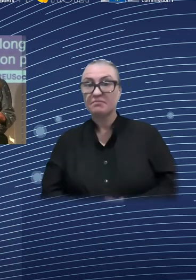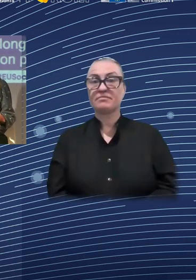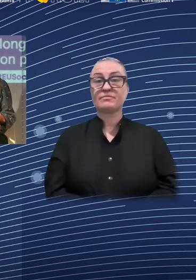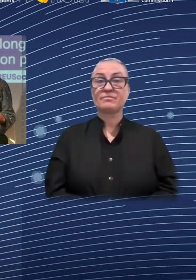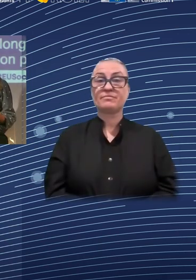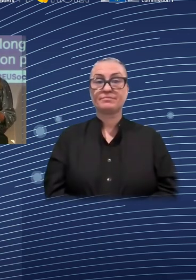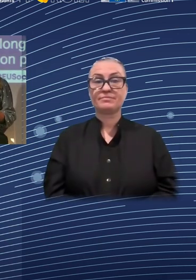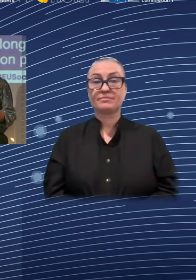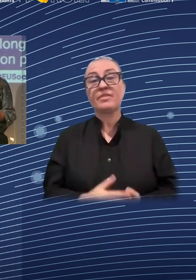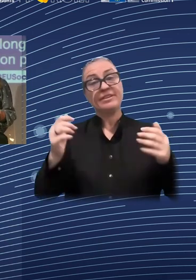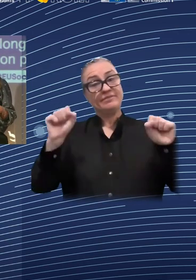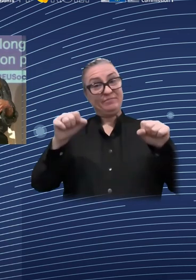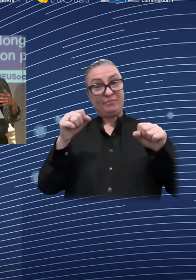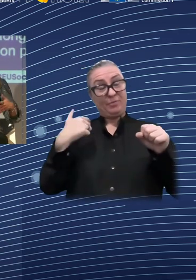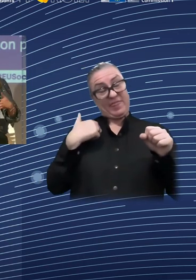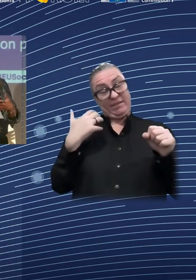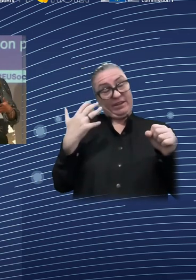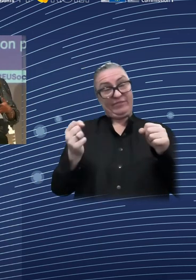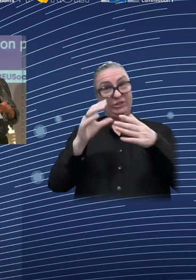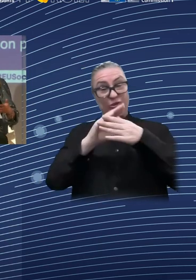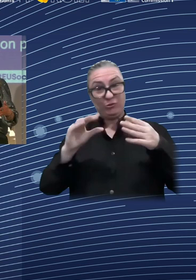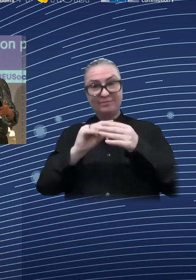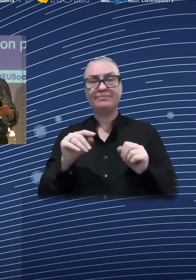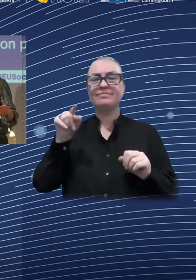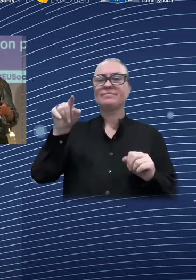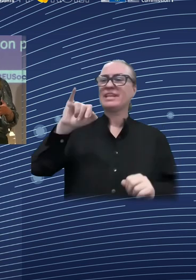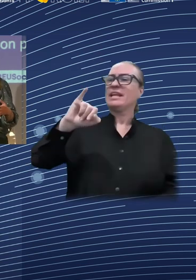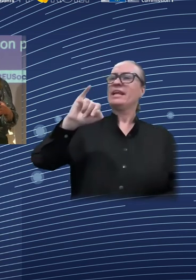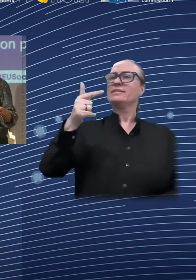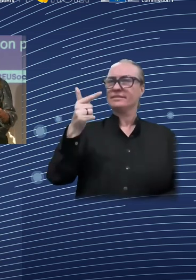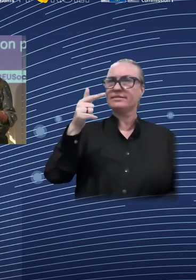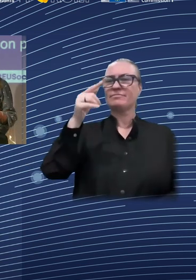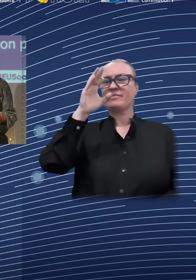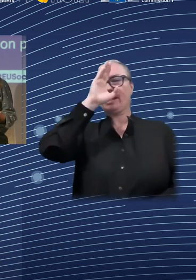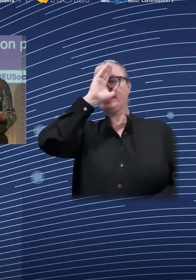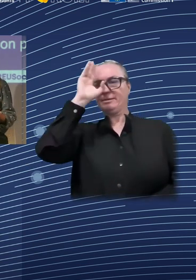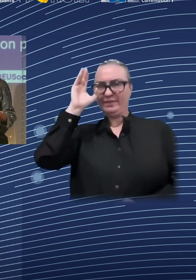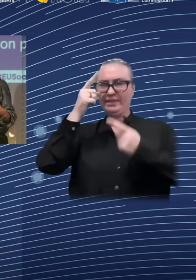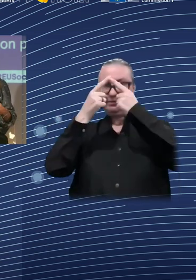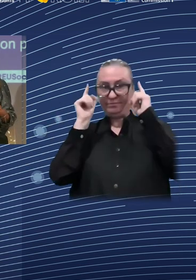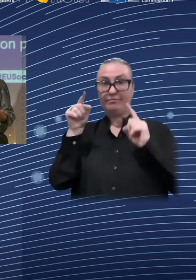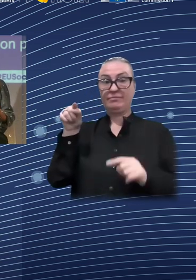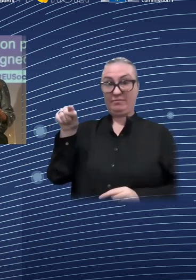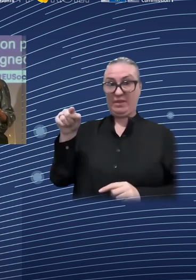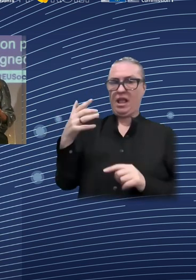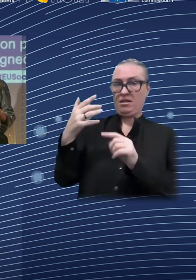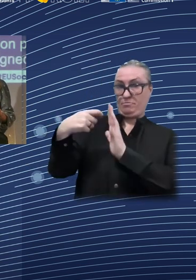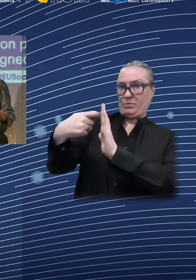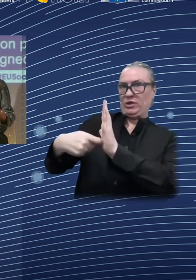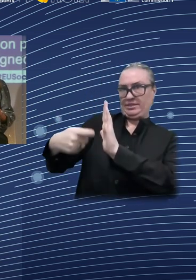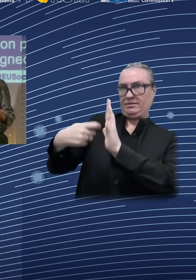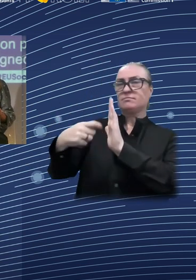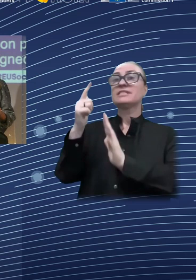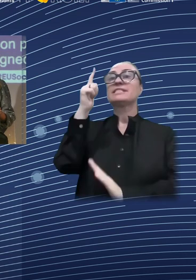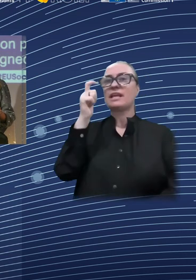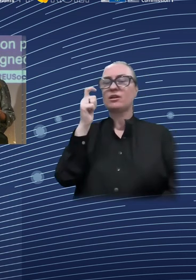inquiry way. Of course, we designed some professional developments for the teachers to support them